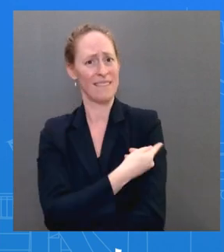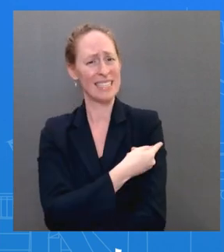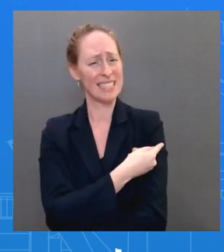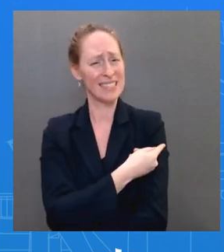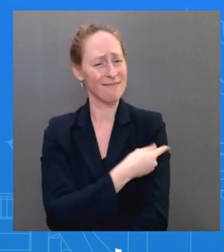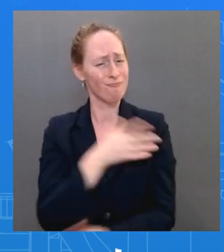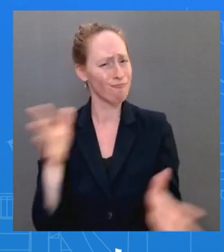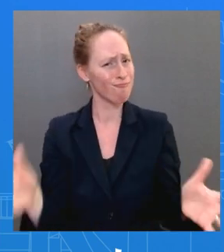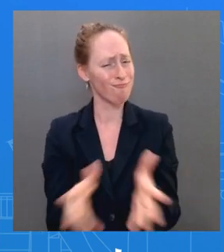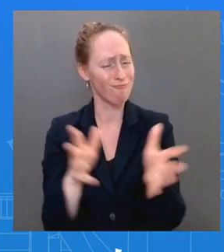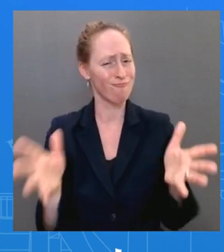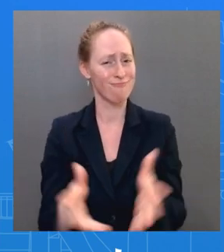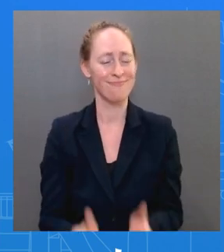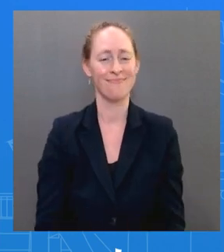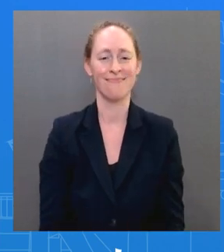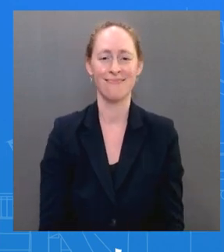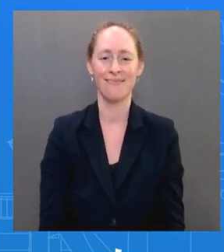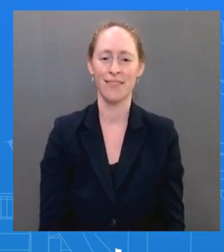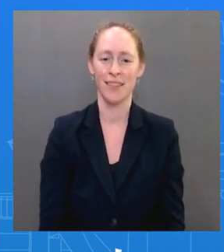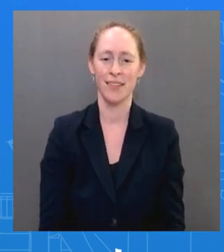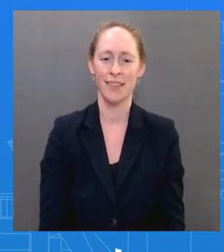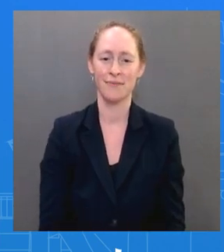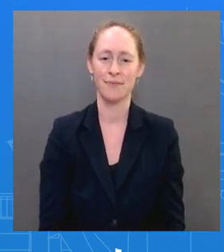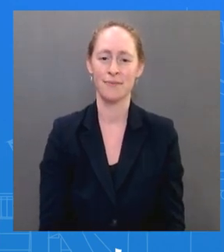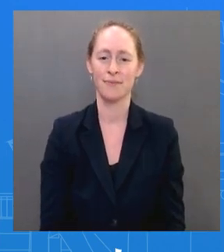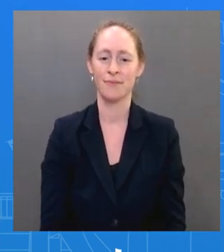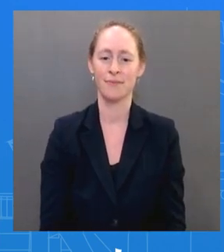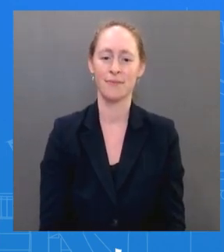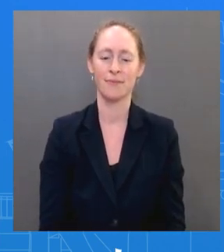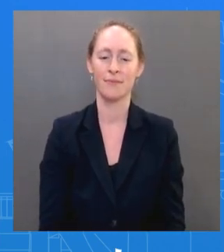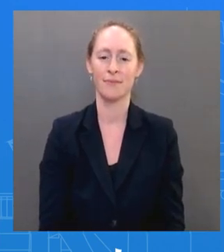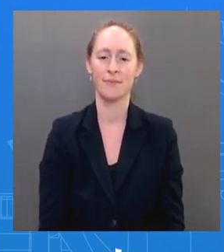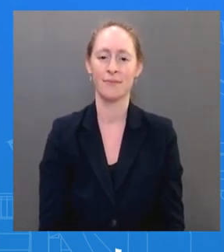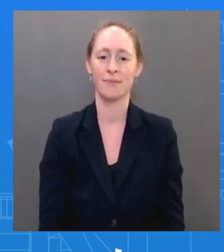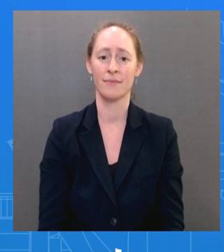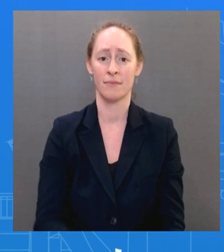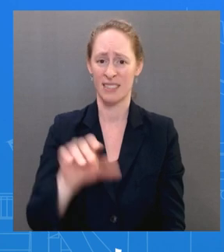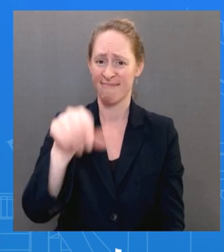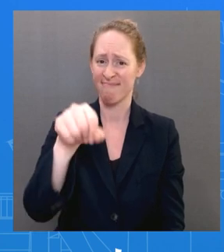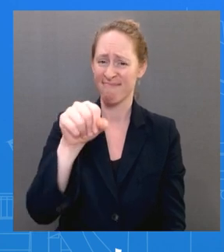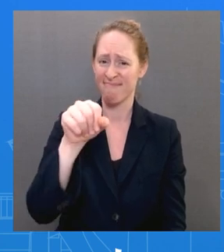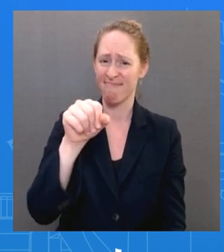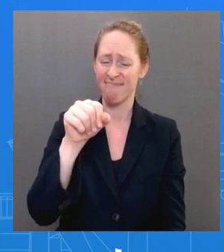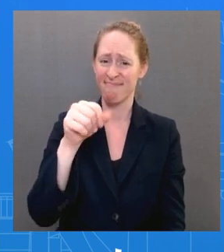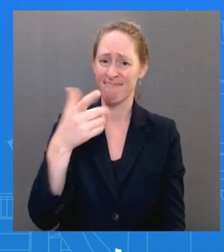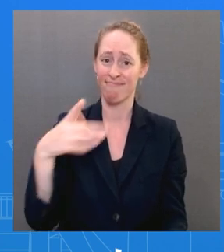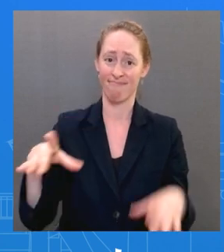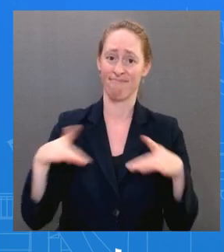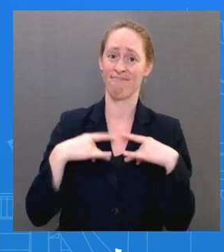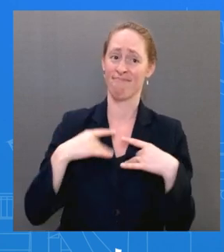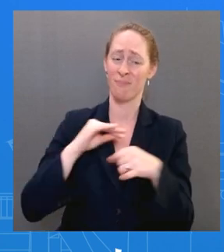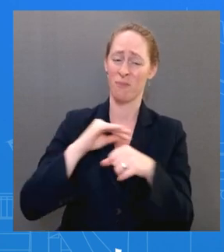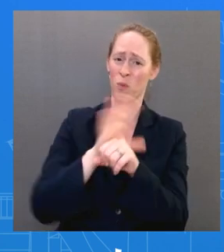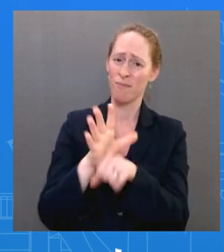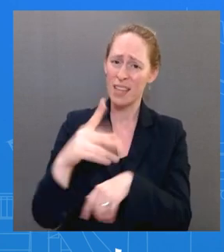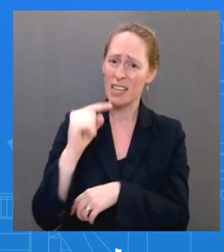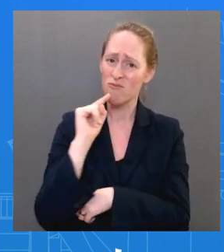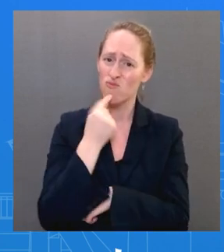take COVID very seriously, we have the tools we need to deal with this. President Biden is benefiting from